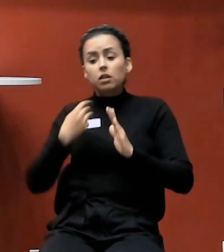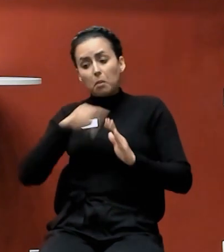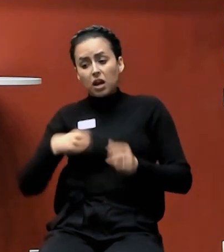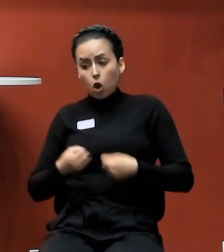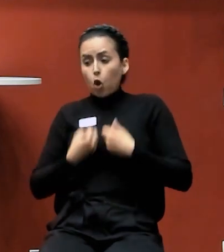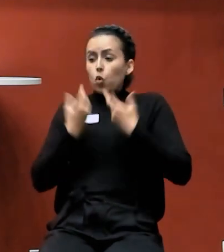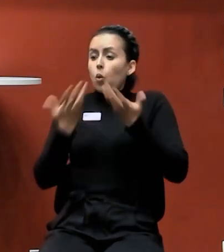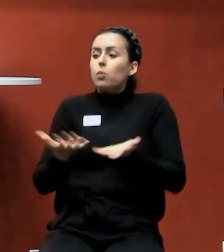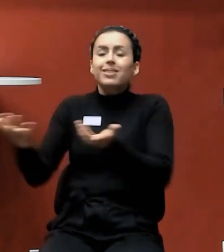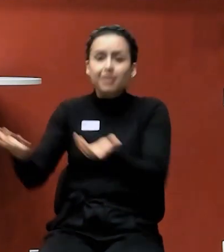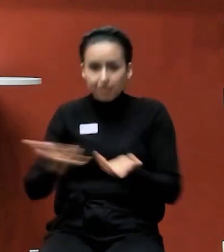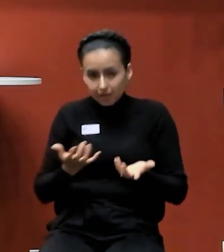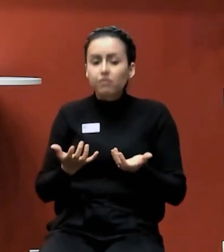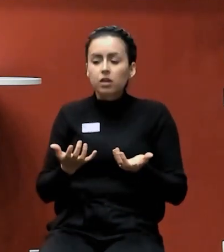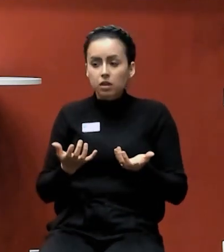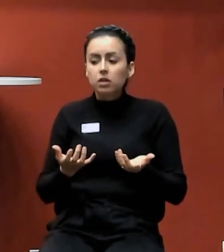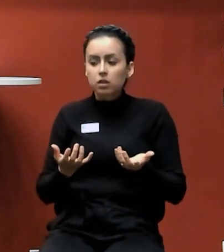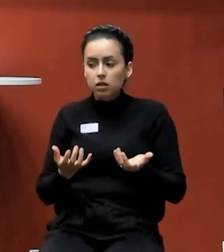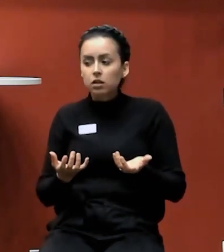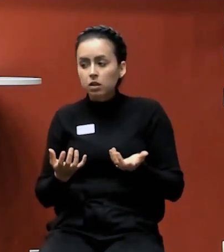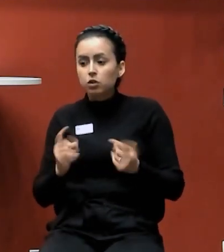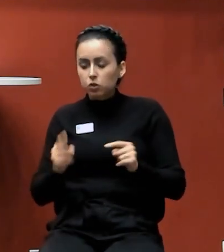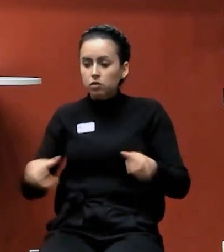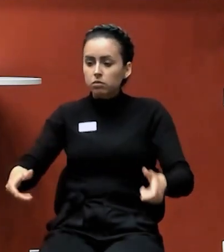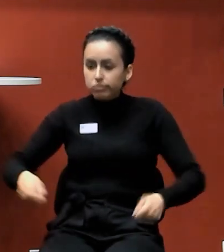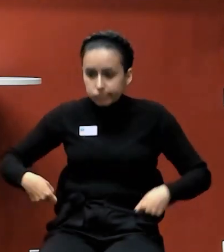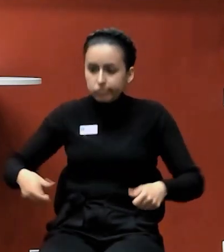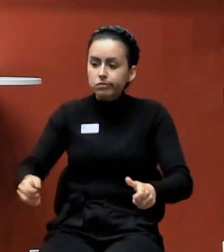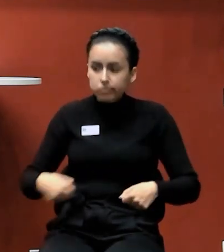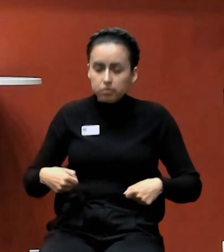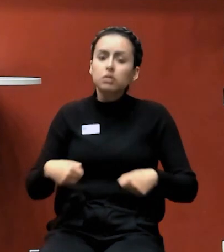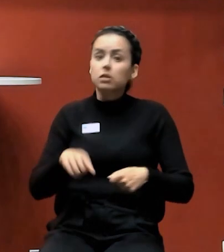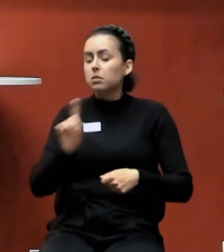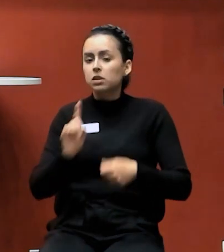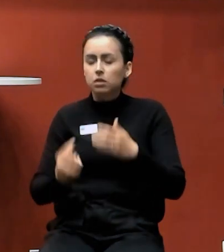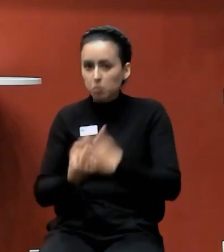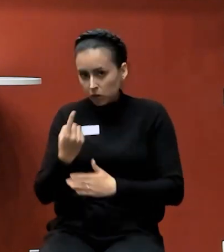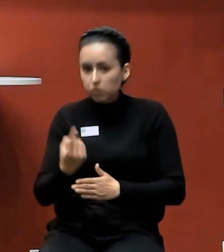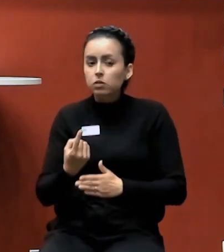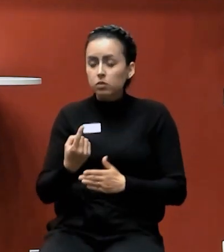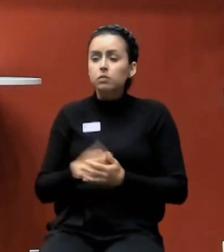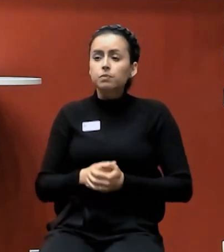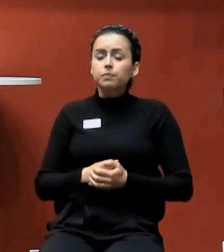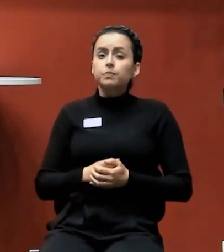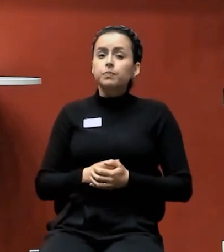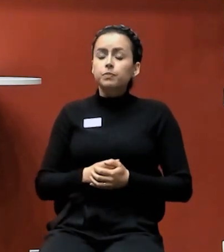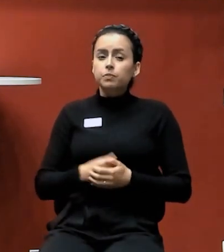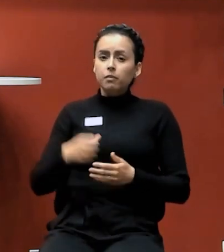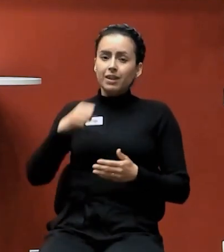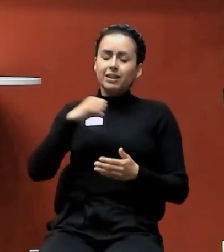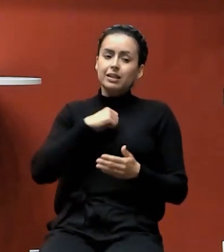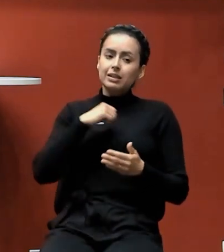need. They know that, oh, when I wheel the wheelchair, this is what will happen. So for me, I